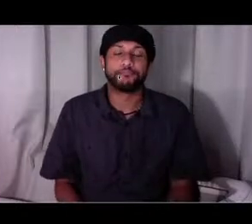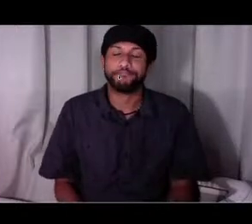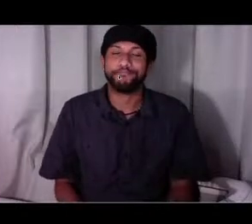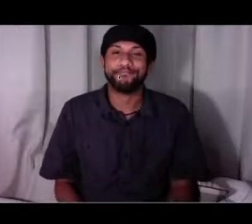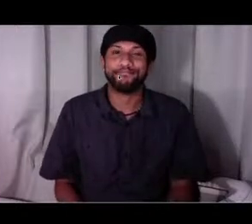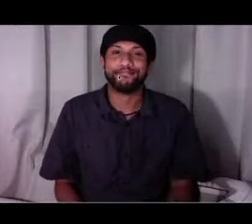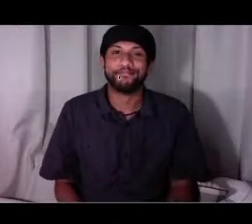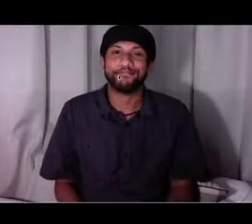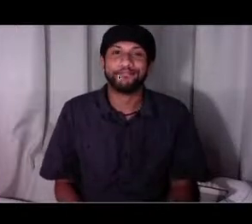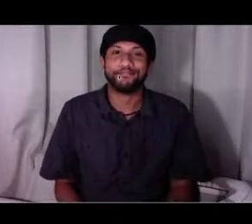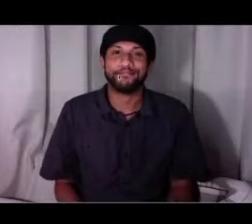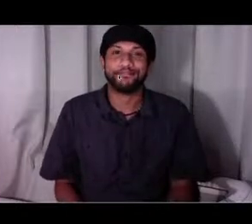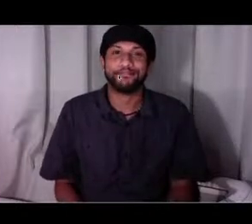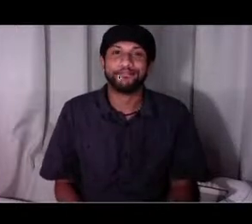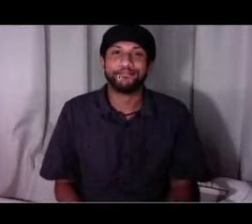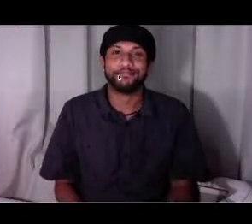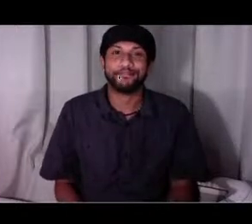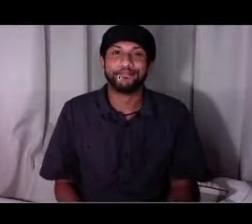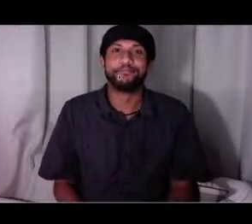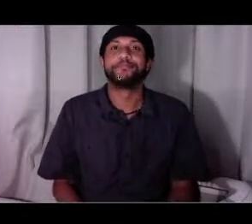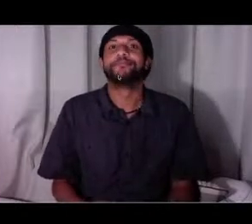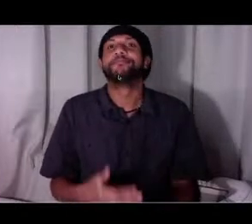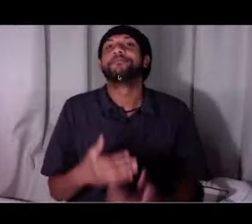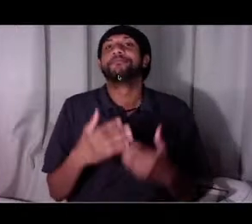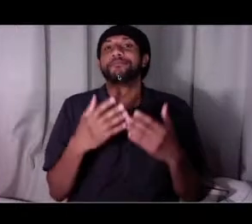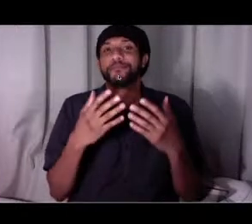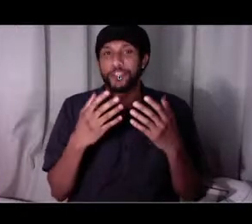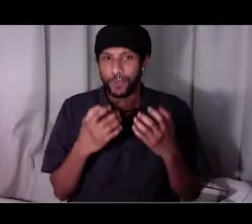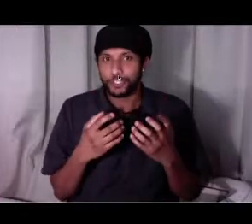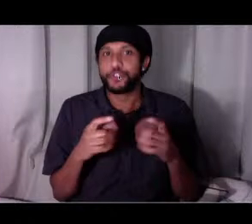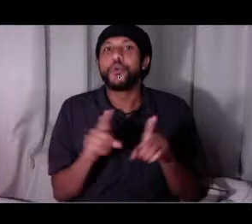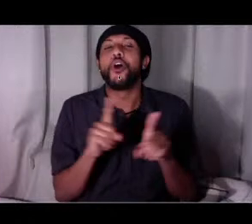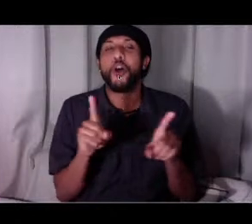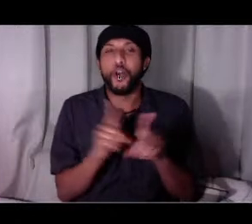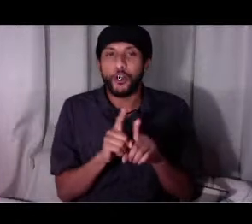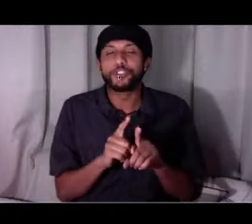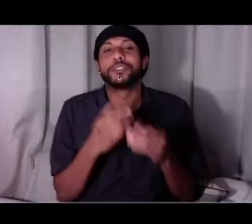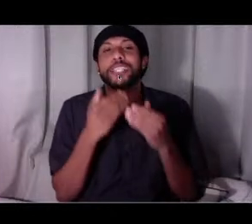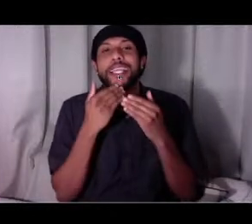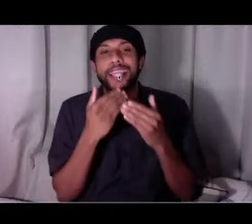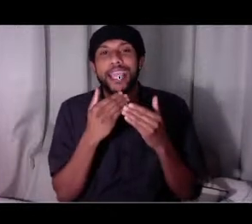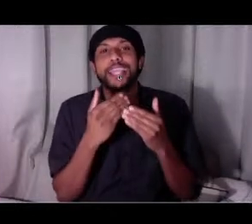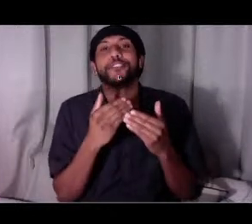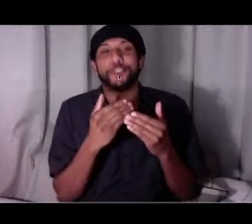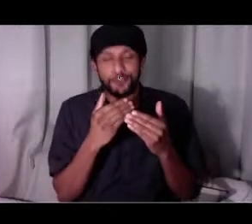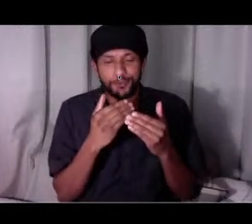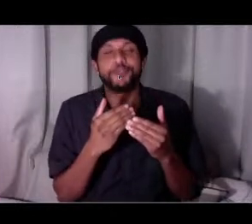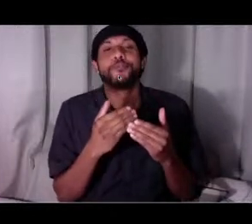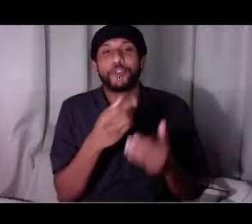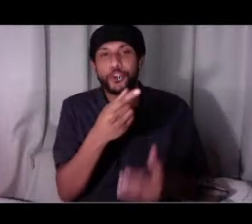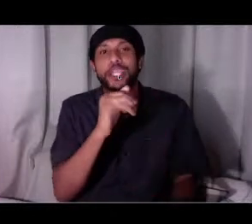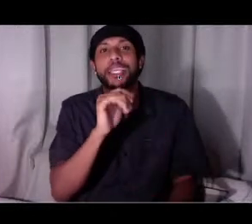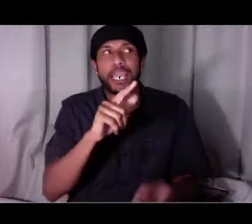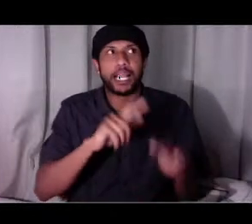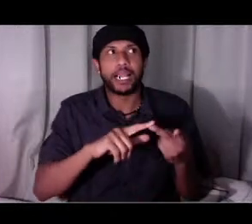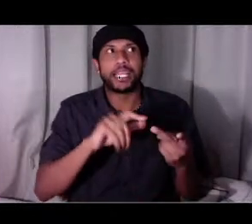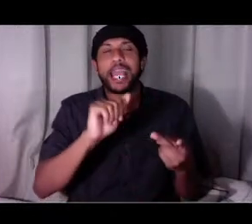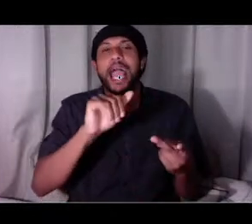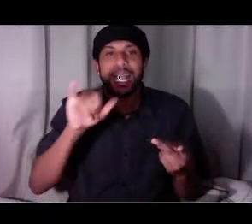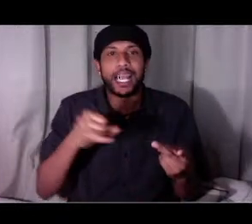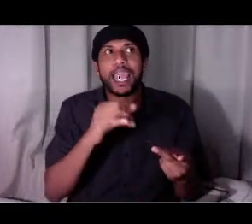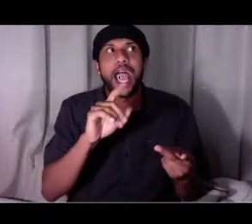wanted to to also uh just uh commend Miss Alejandra and Gil Diaz our language uh